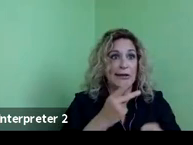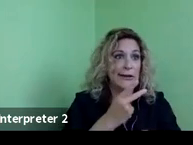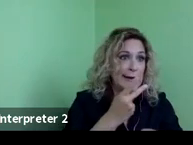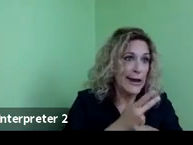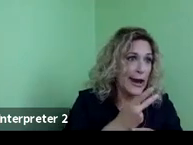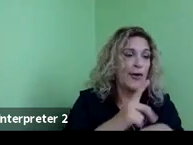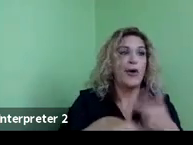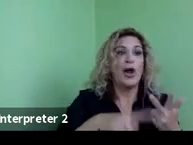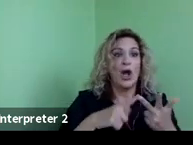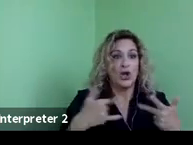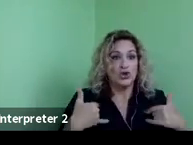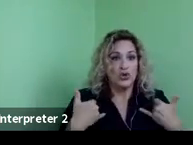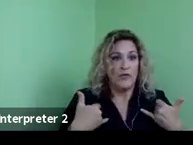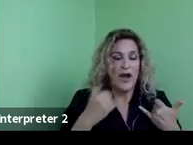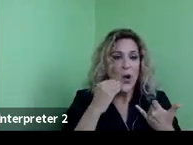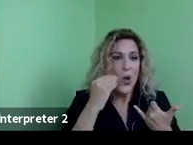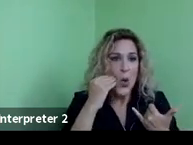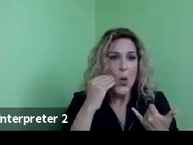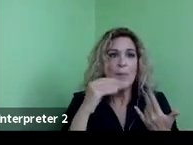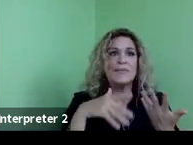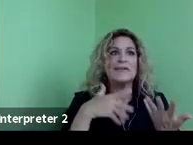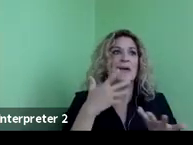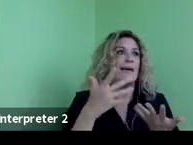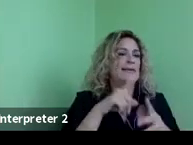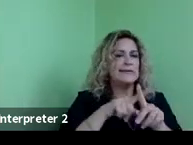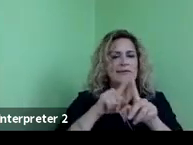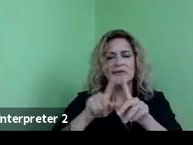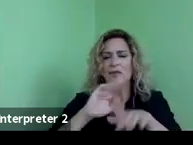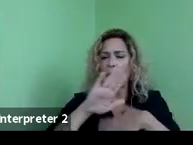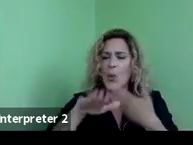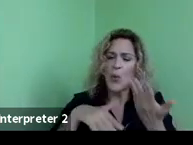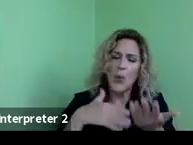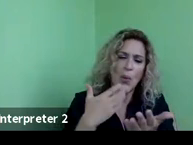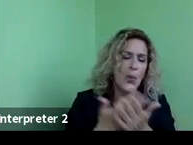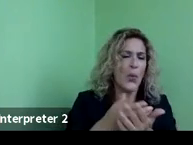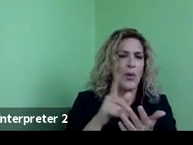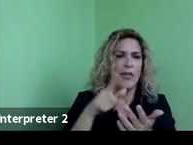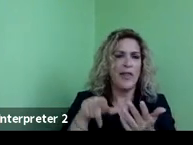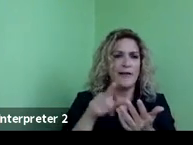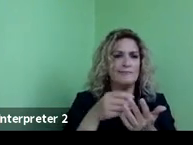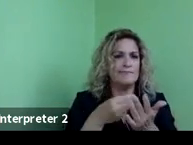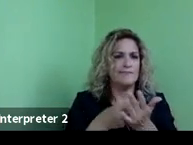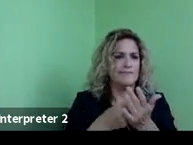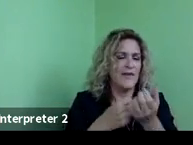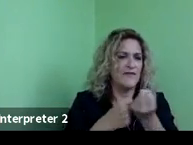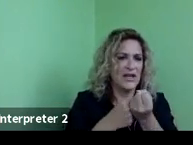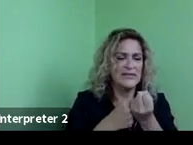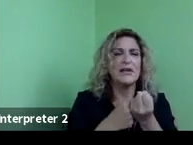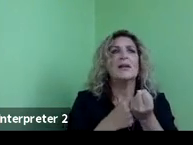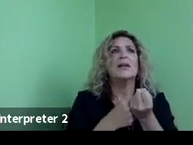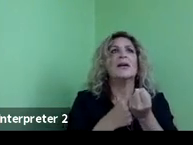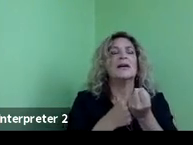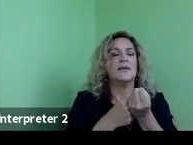juvenile homes, all the other things that they fund. And so the